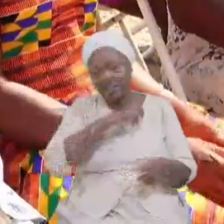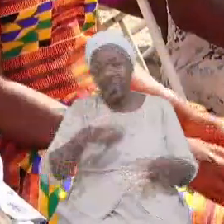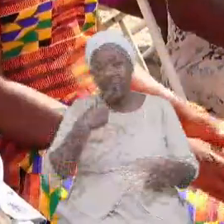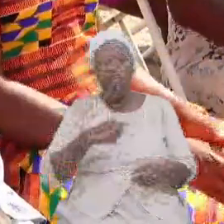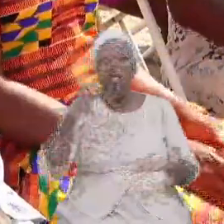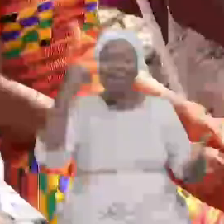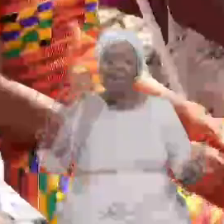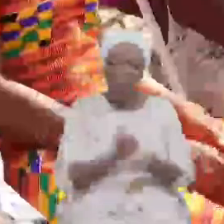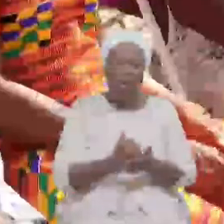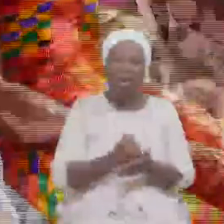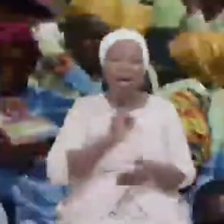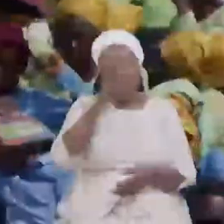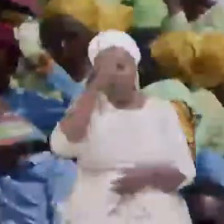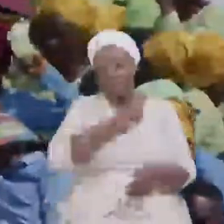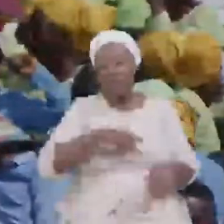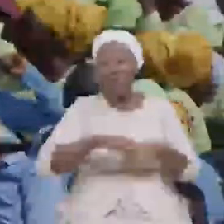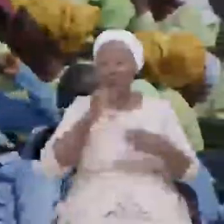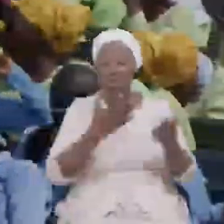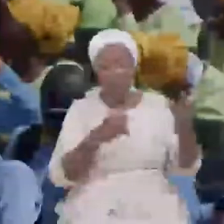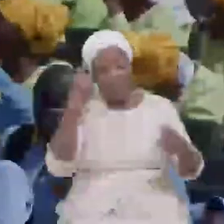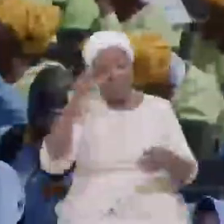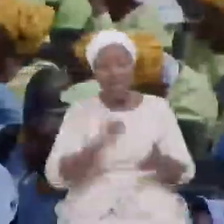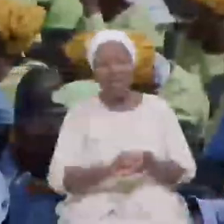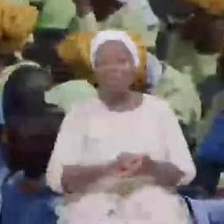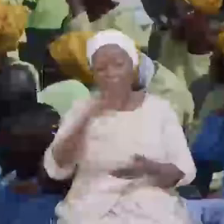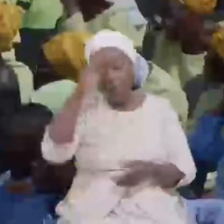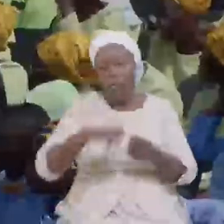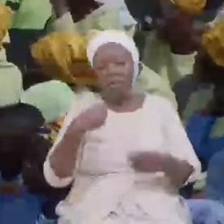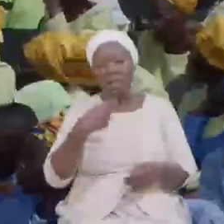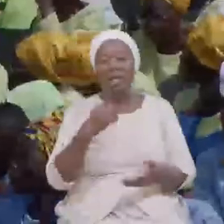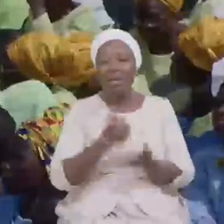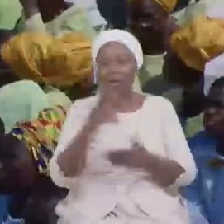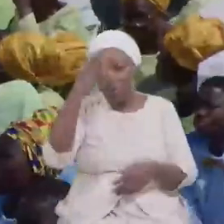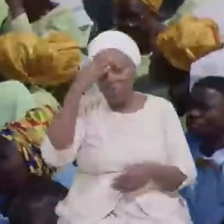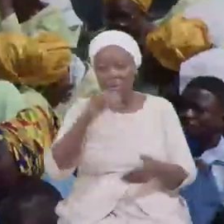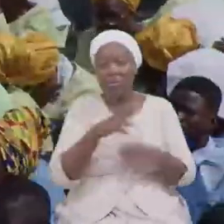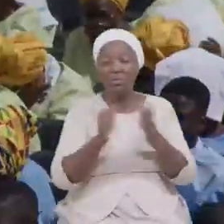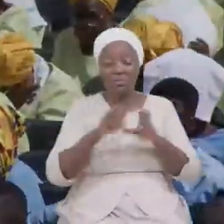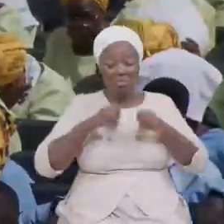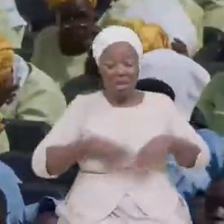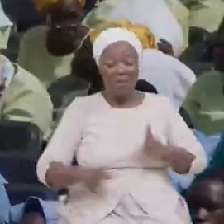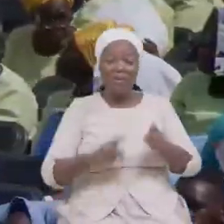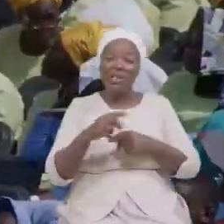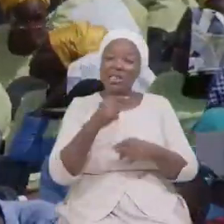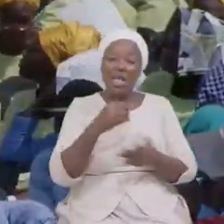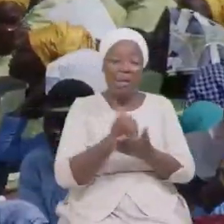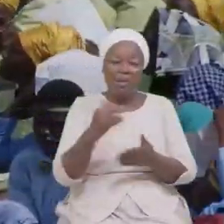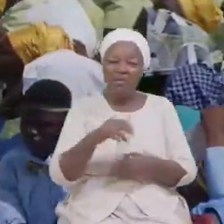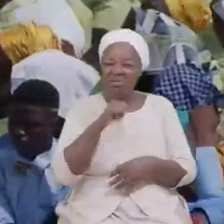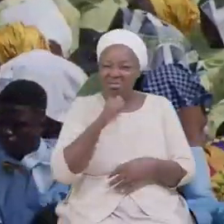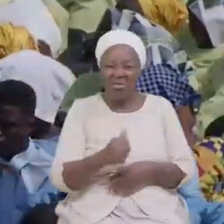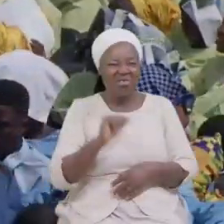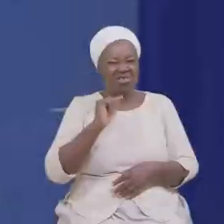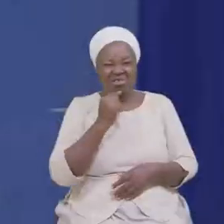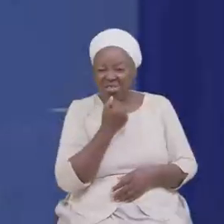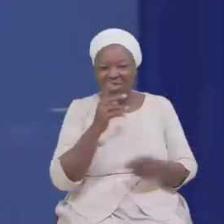his amen. He was broken hearted. And you know, broken hearted people say amen. It will not carry weight. So I said the amen